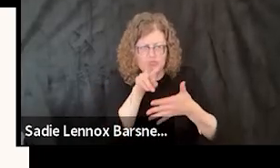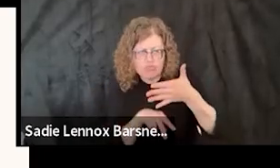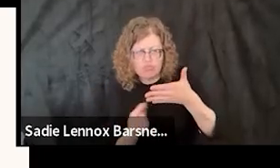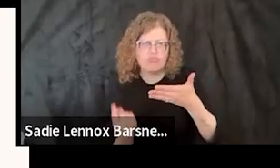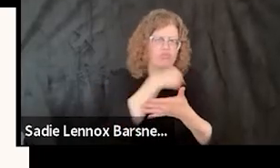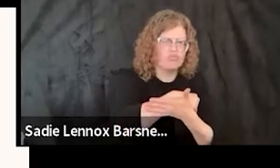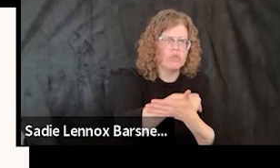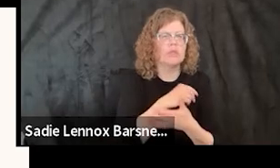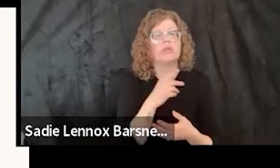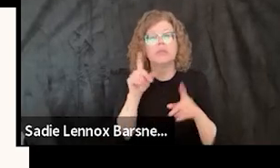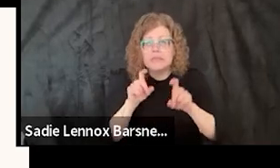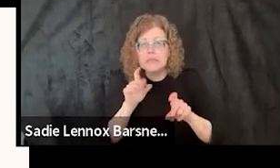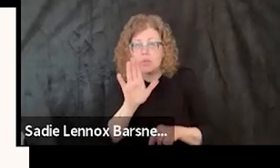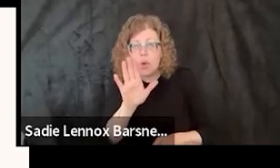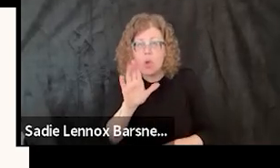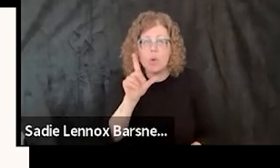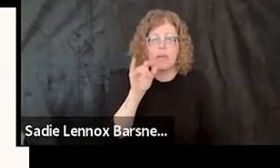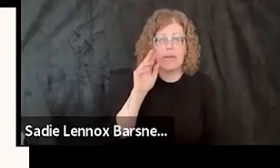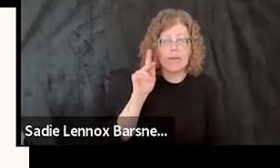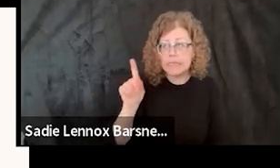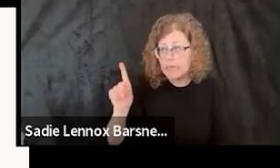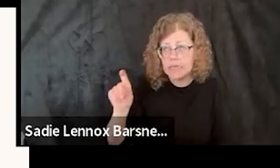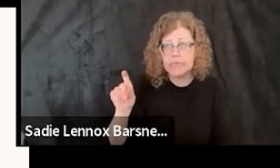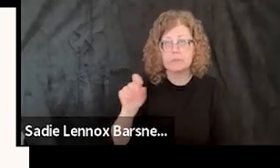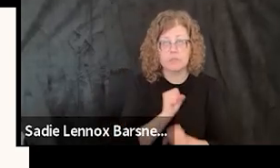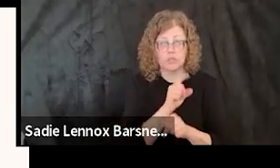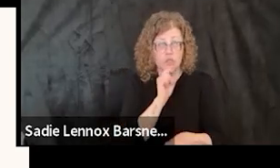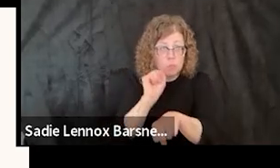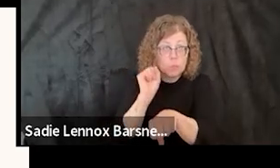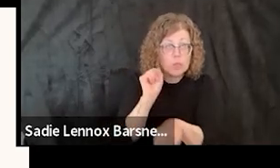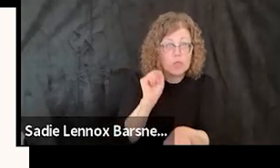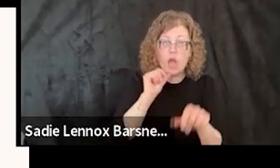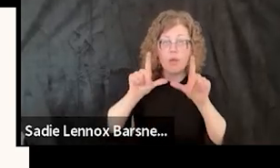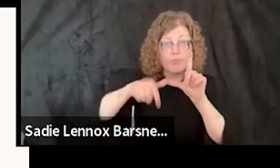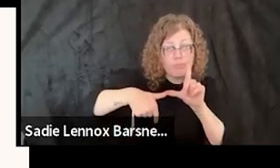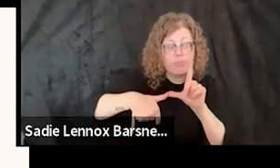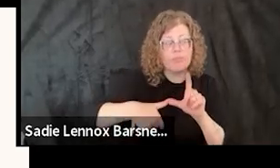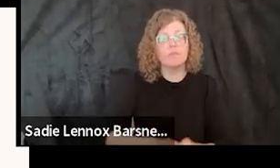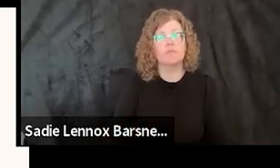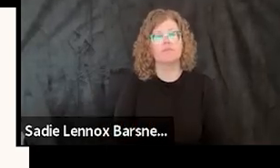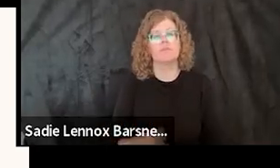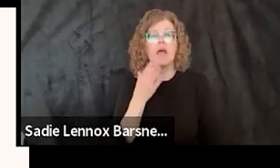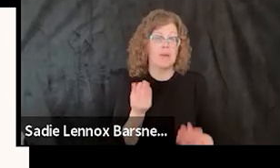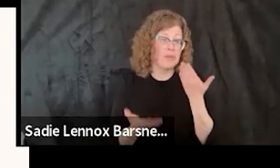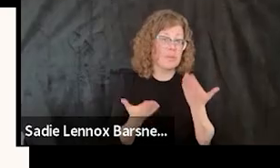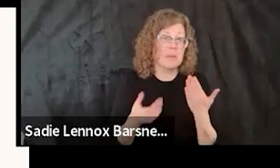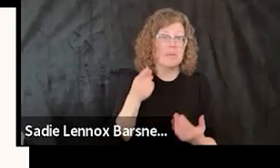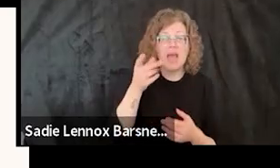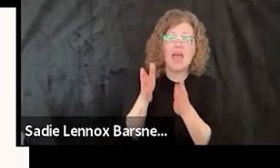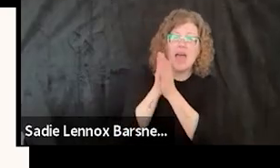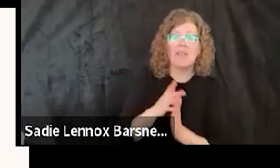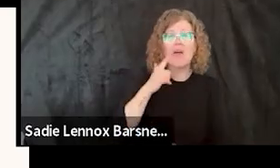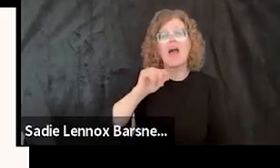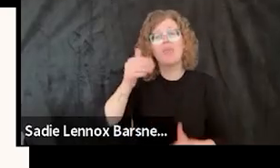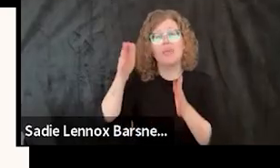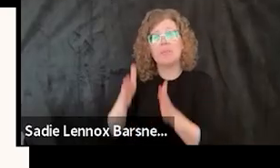before submitting. It is also really helpful to have someone who may not be familiar with your discipline or your work